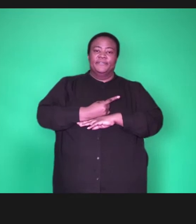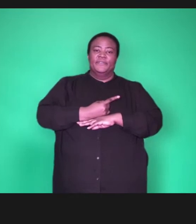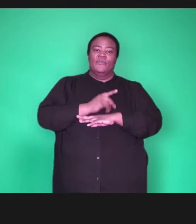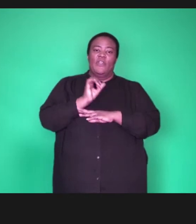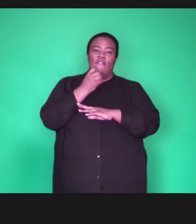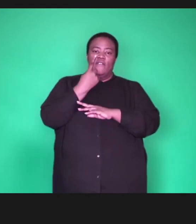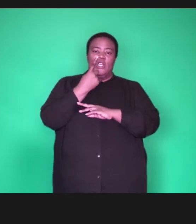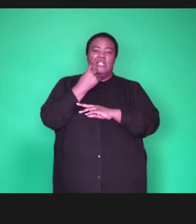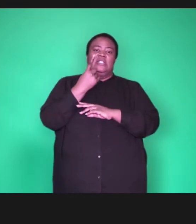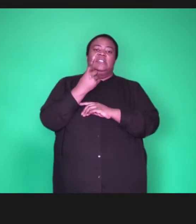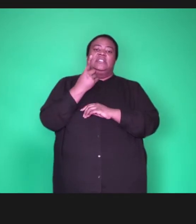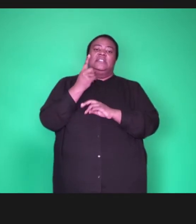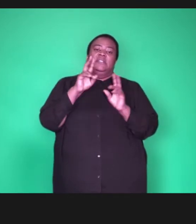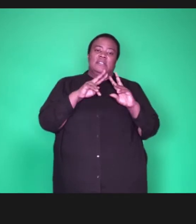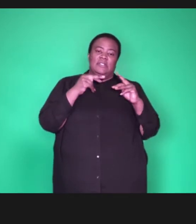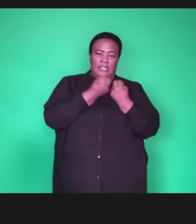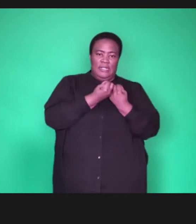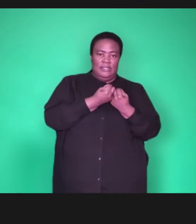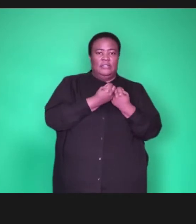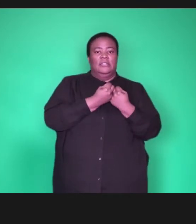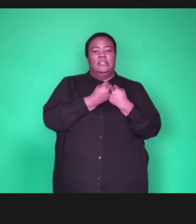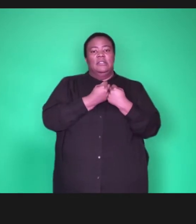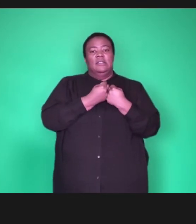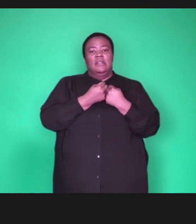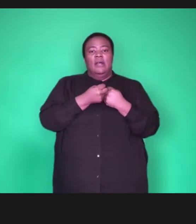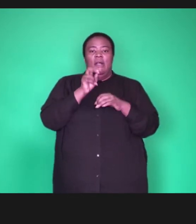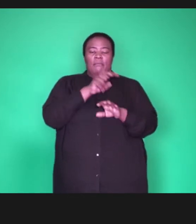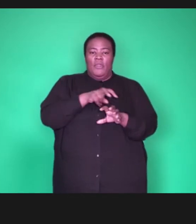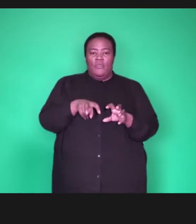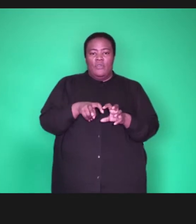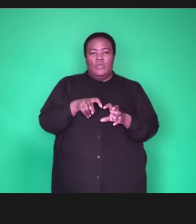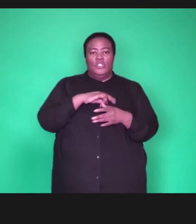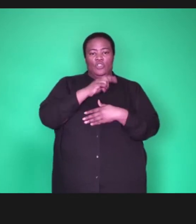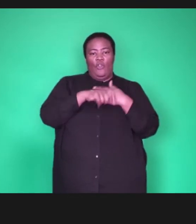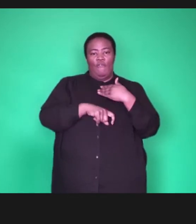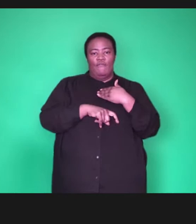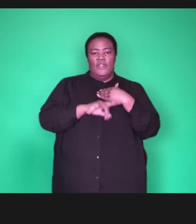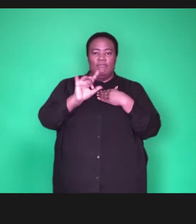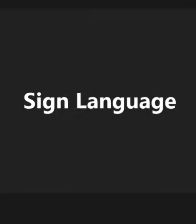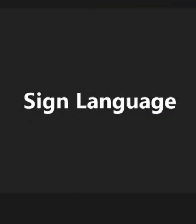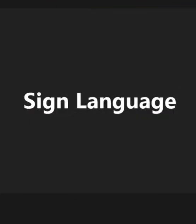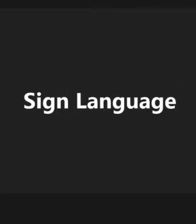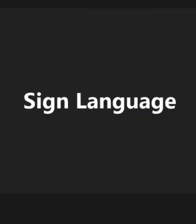National Migration and Urbanization Conference. Great afternoon. Bye.